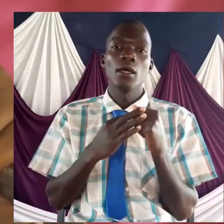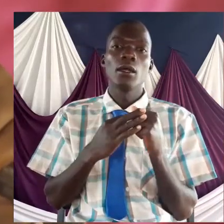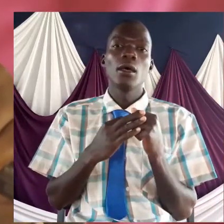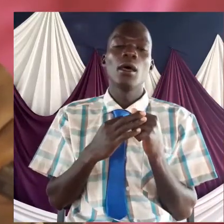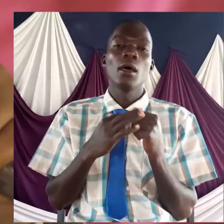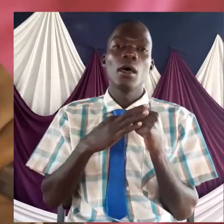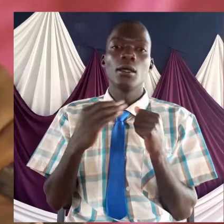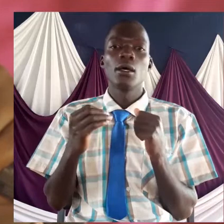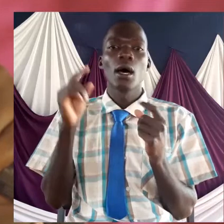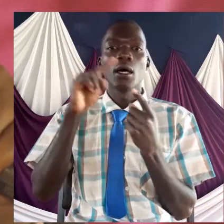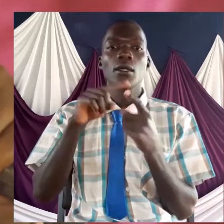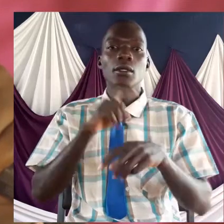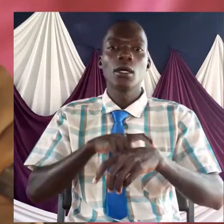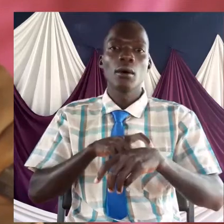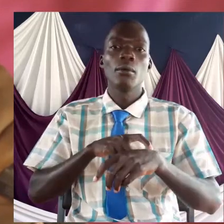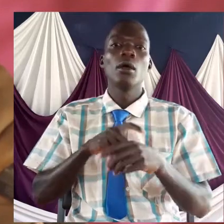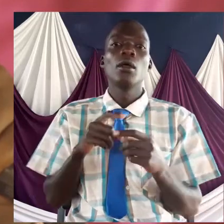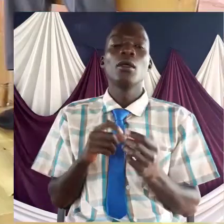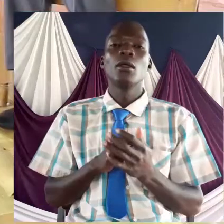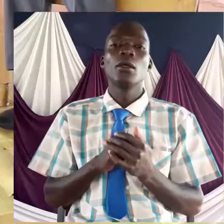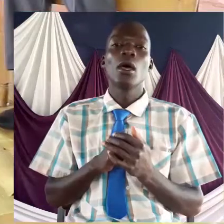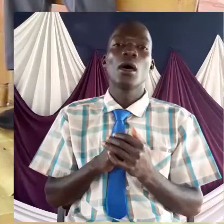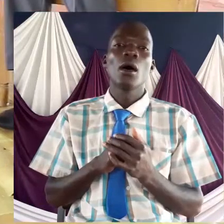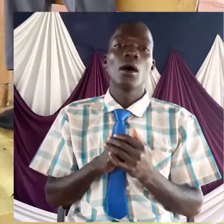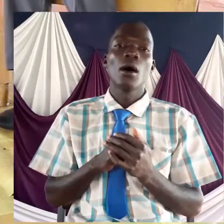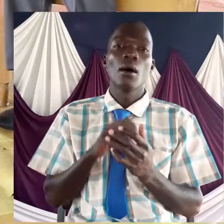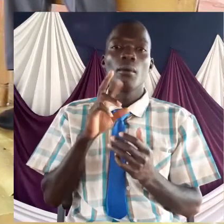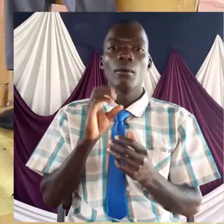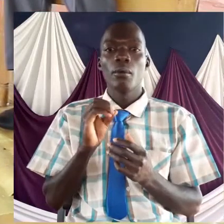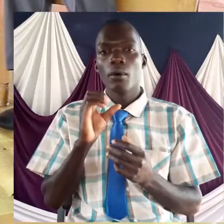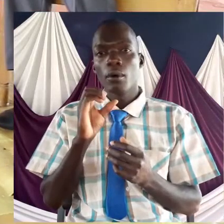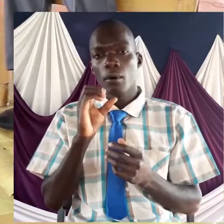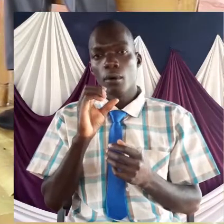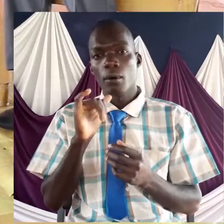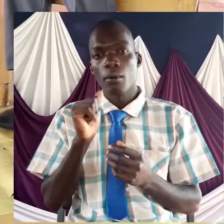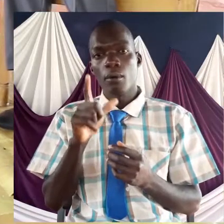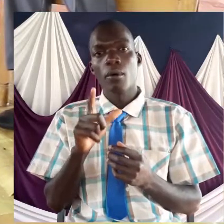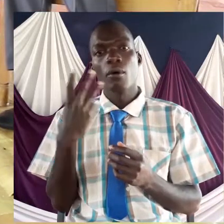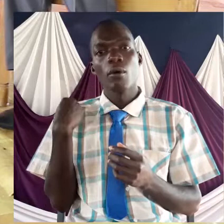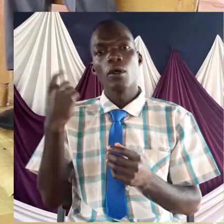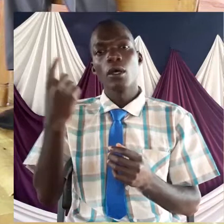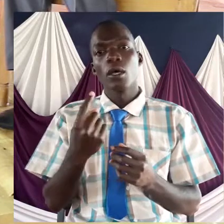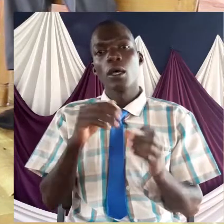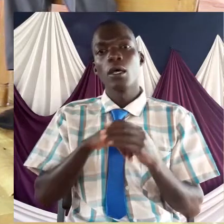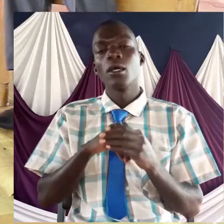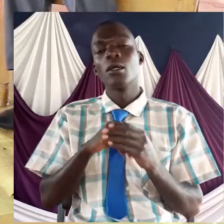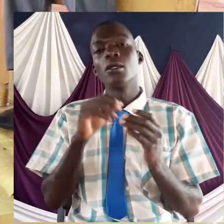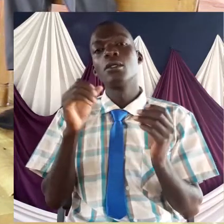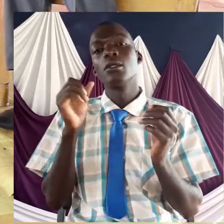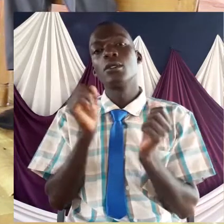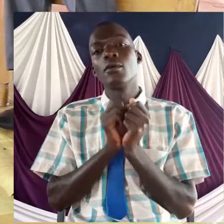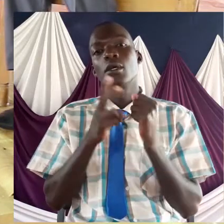the time when Pope was captured, mm-hmm. that is in